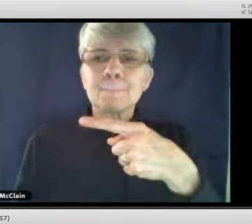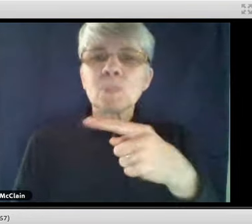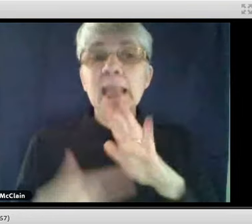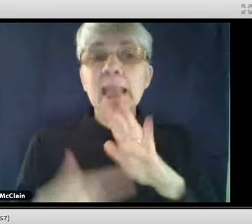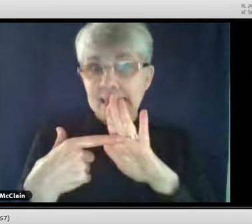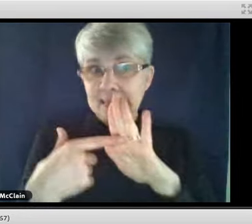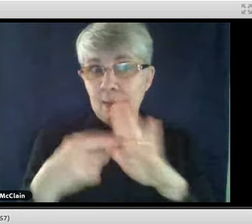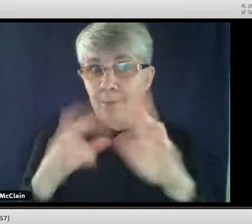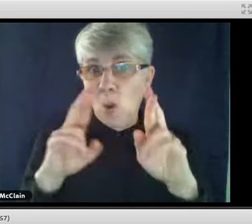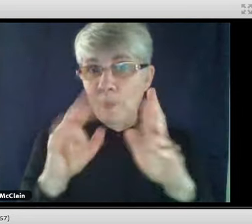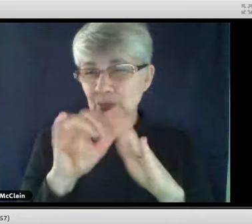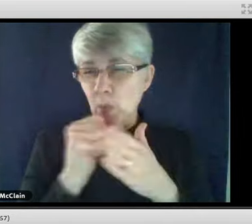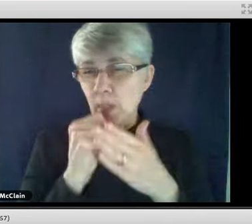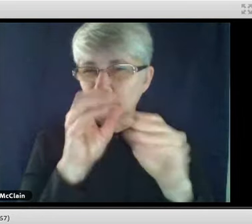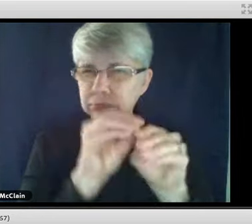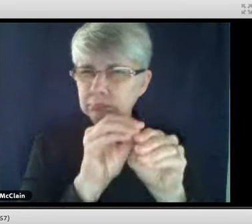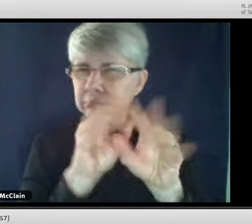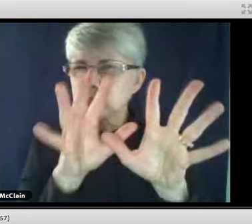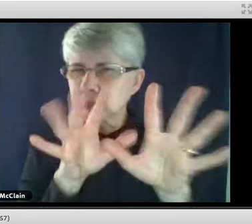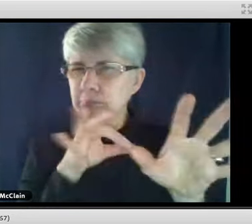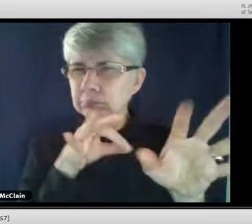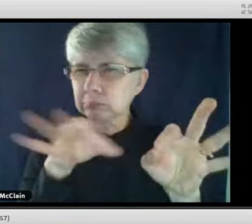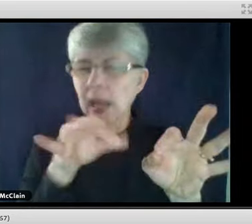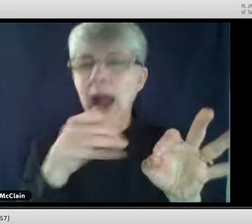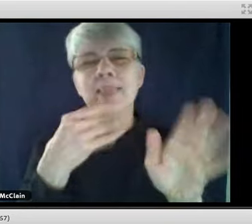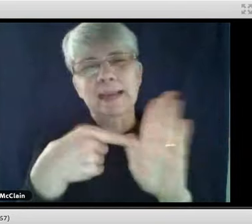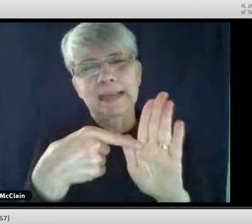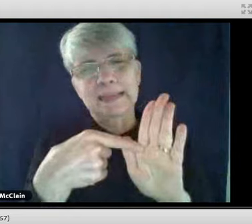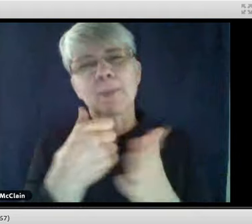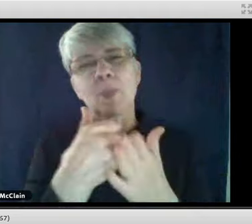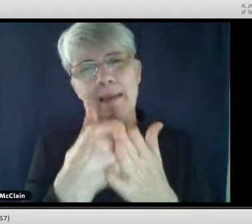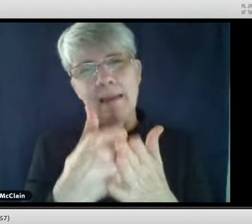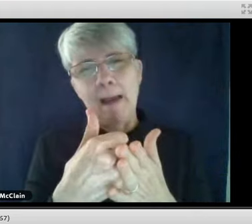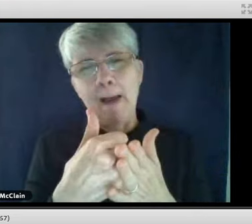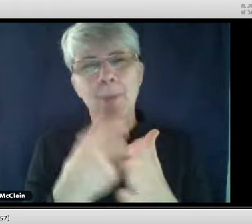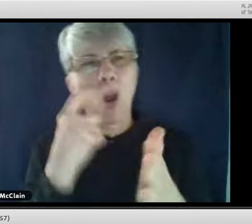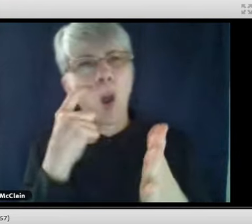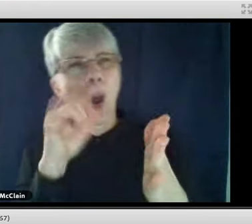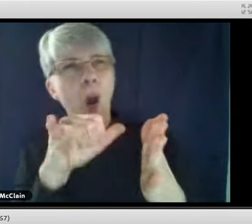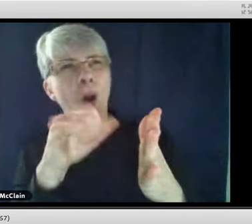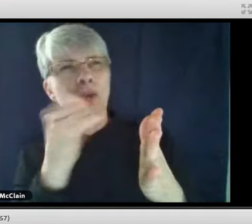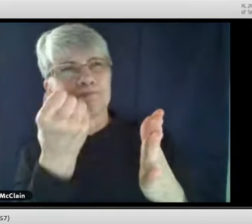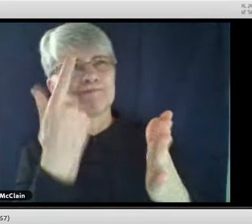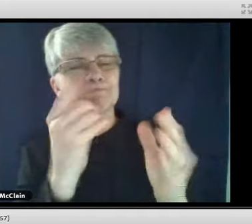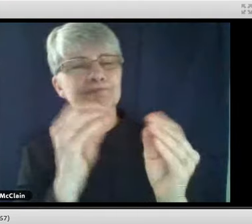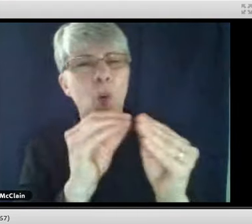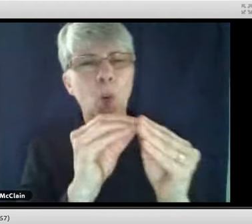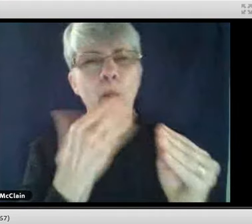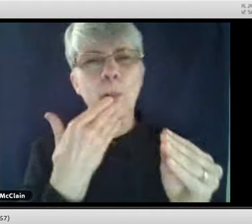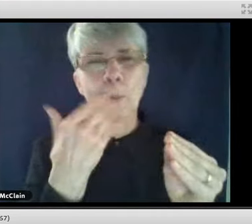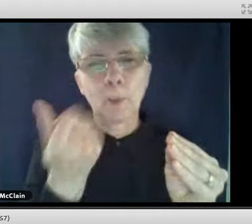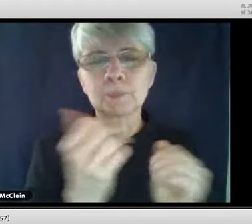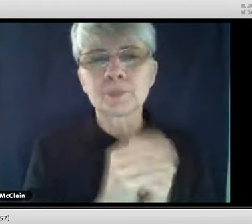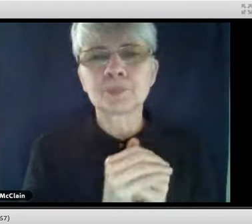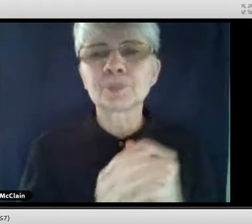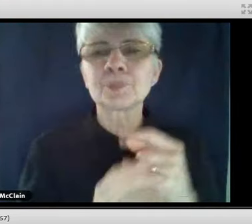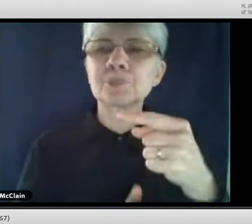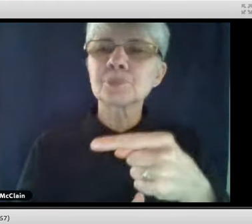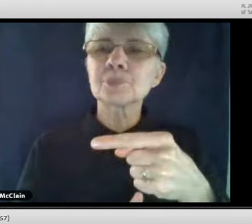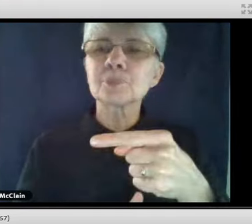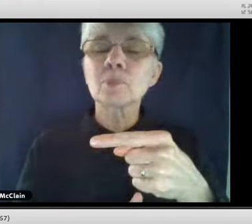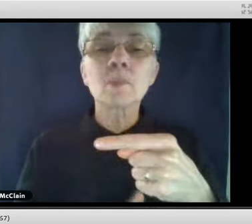I'm hoping this will help. Once again, I like examples because they kind of help kind of make it seem more real as opposed to abstract. So let's